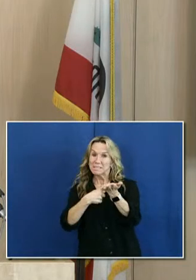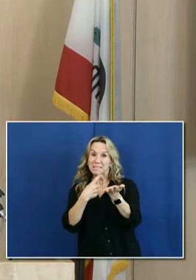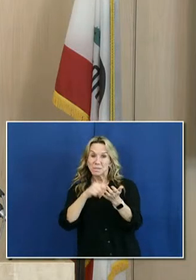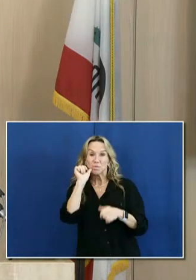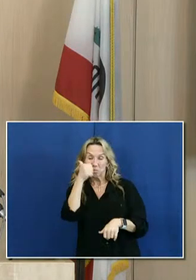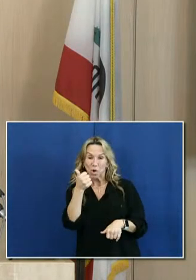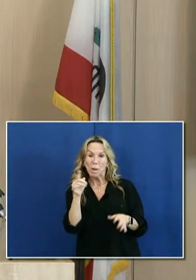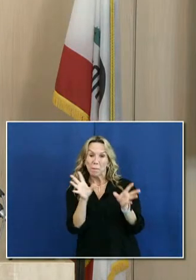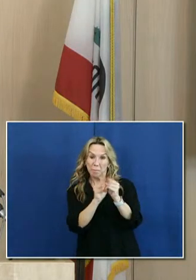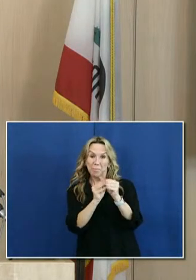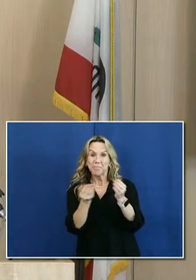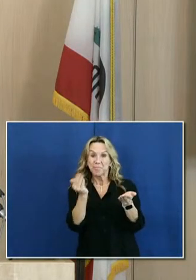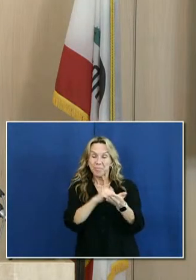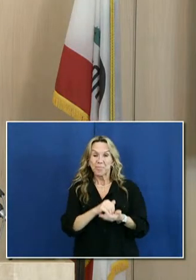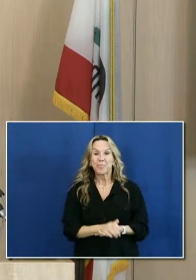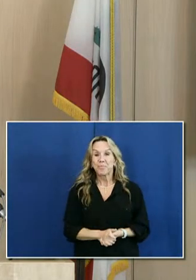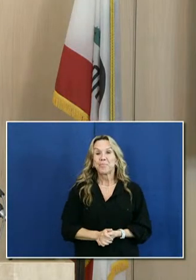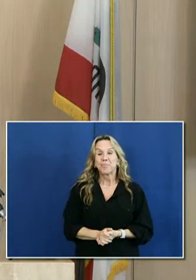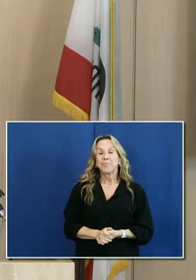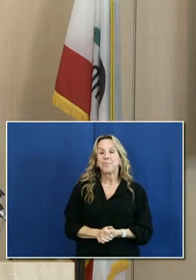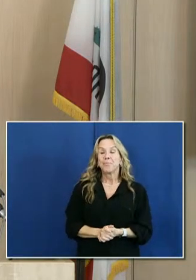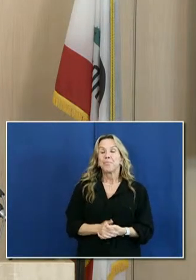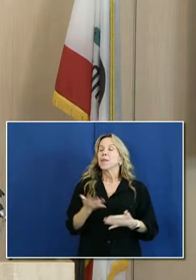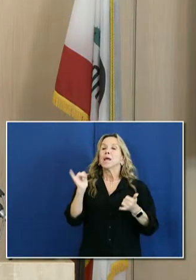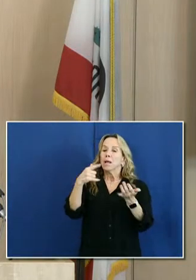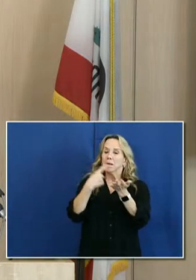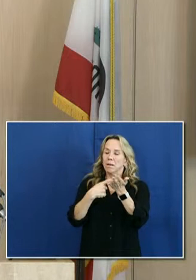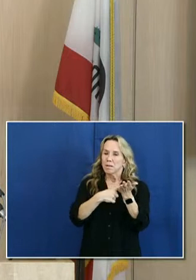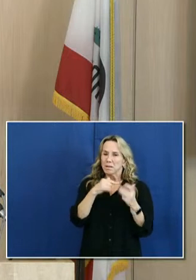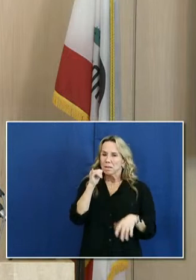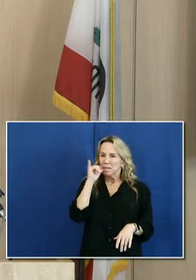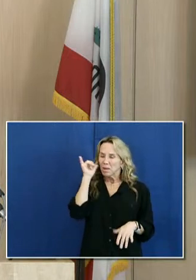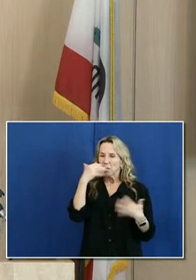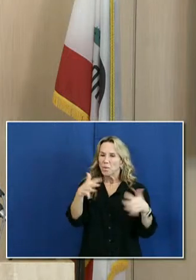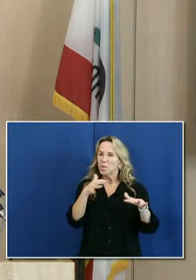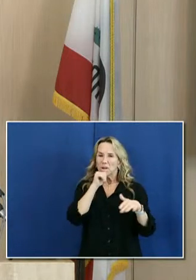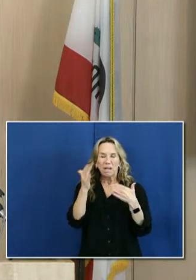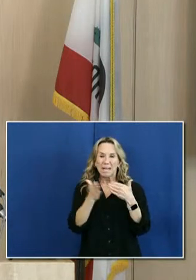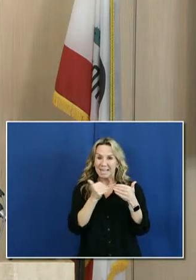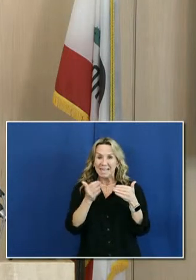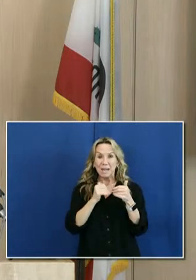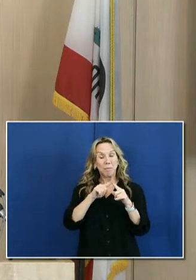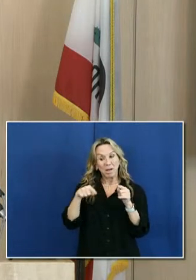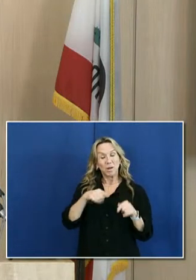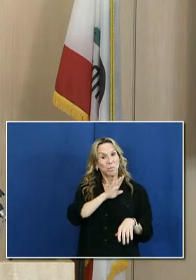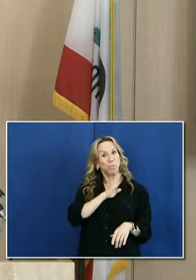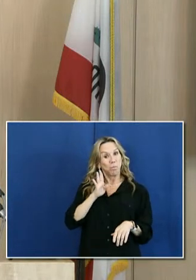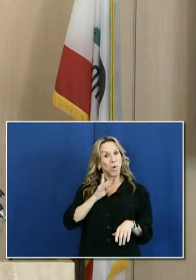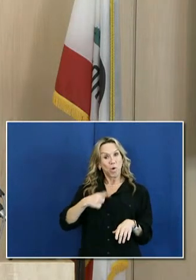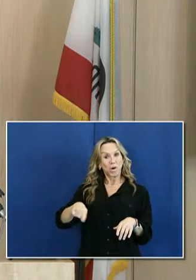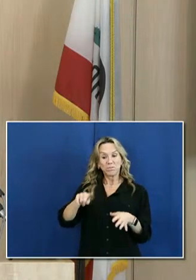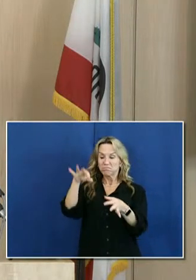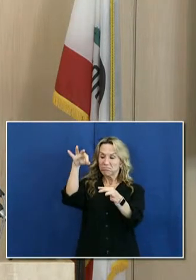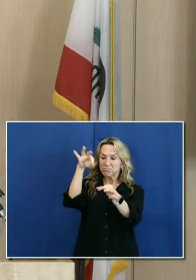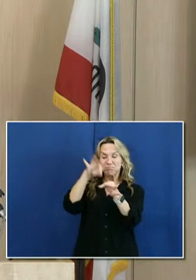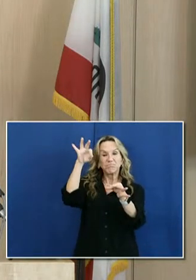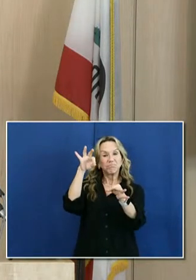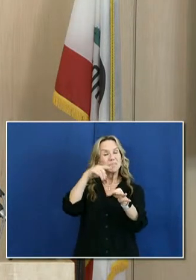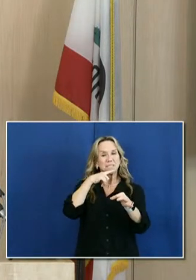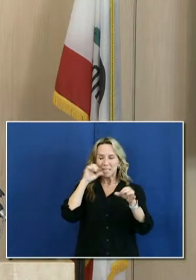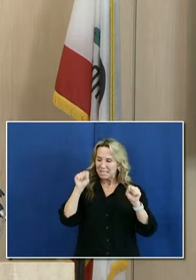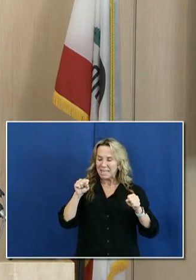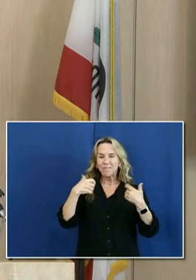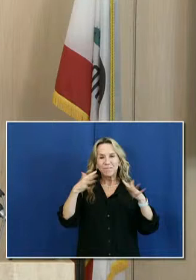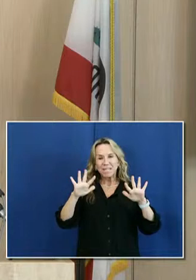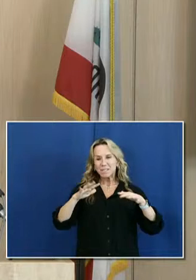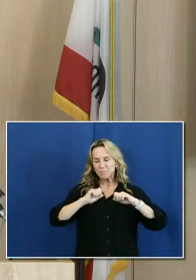news in the middle of these hard discussions yesterday. Our board voted unanimously to approve a series of economic stimulus